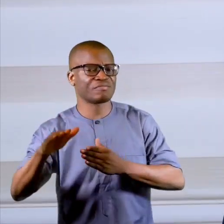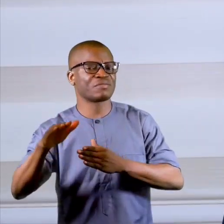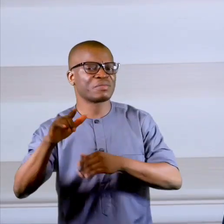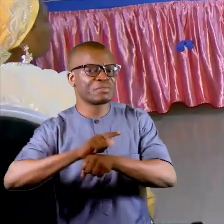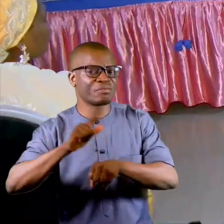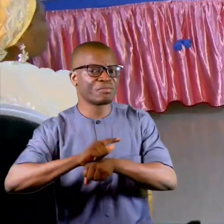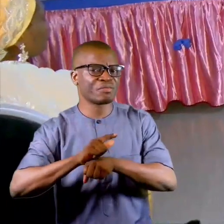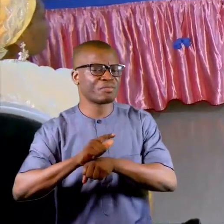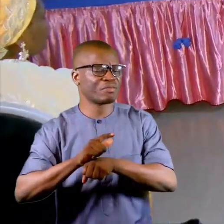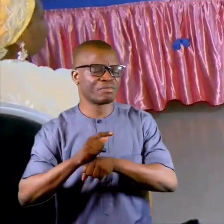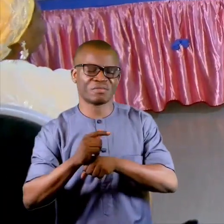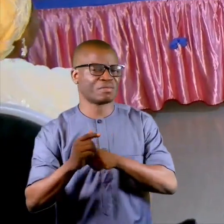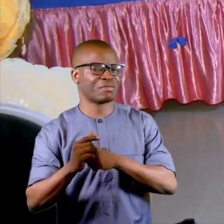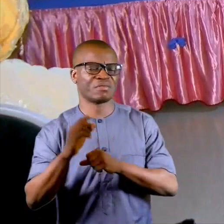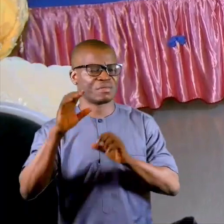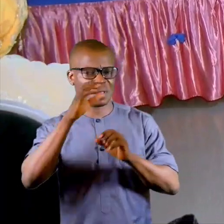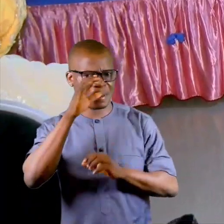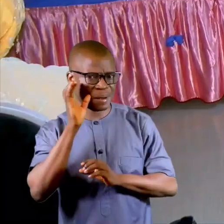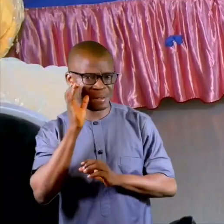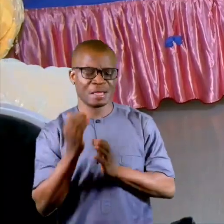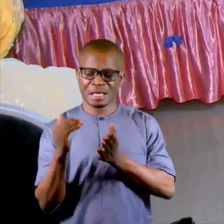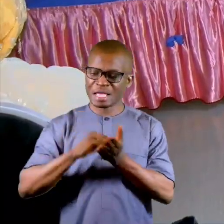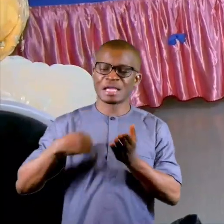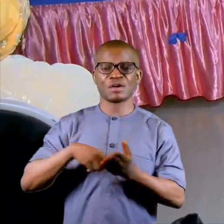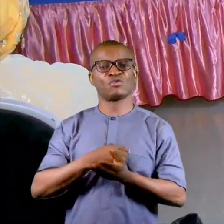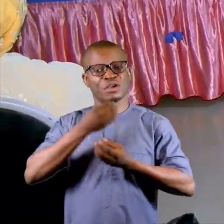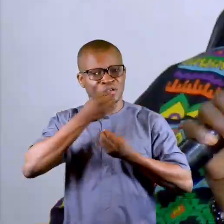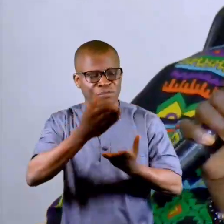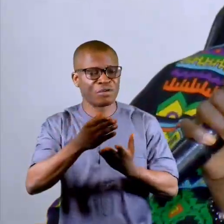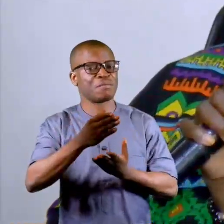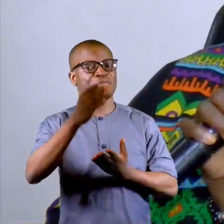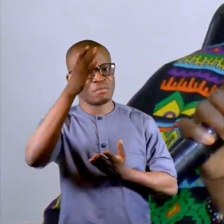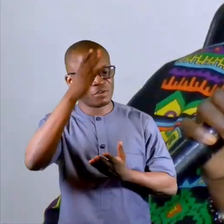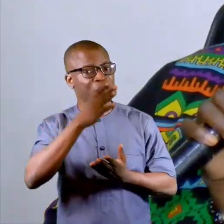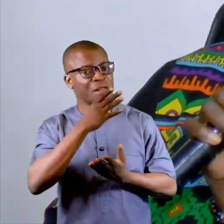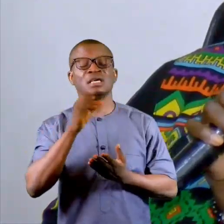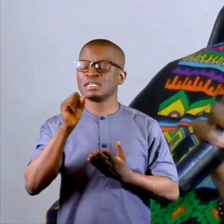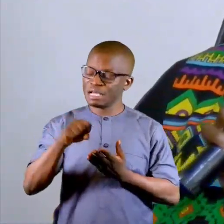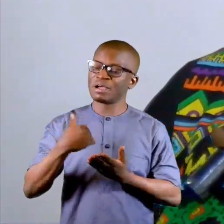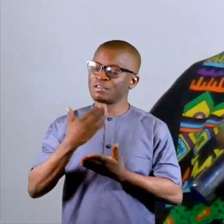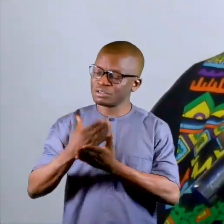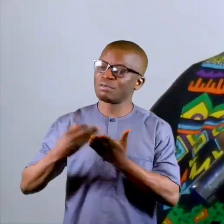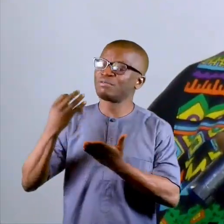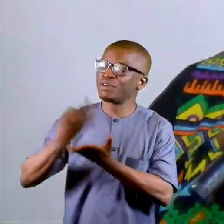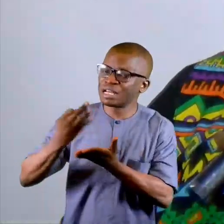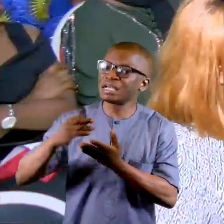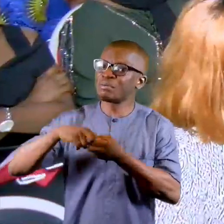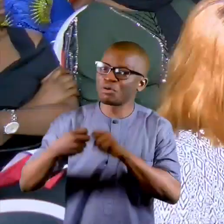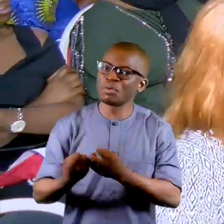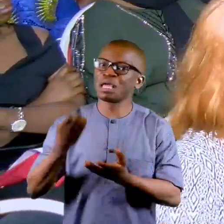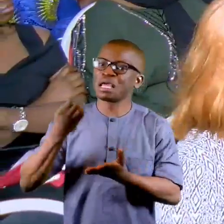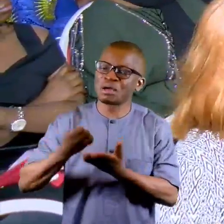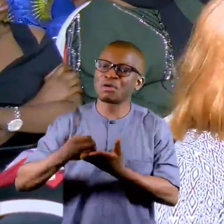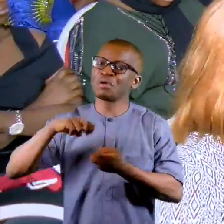job. You also get the buy-in of parents to make them understand that yes, there are economic issues, there are economic factors that